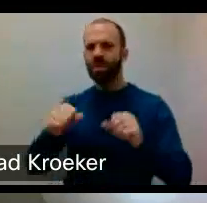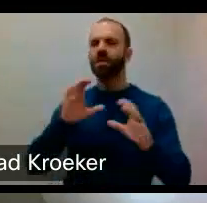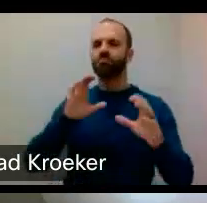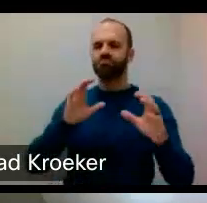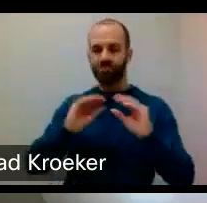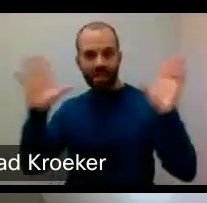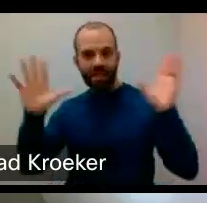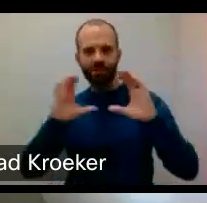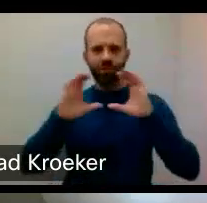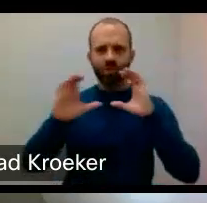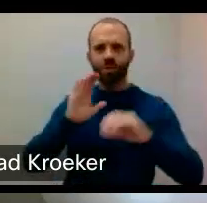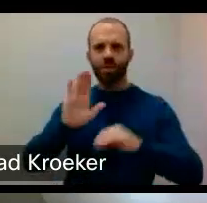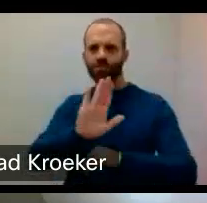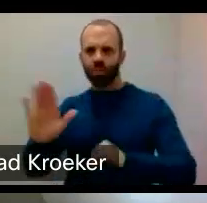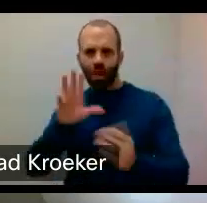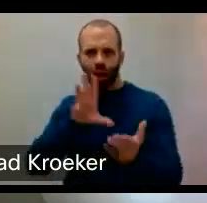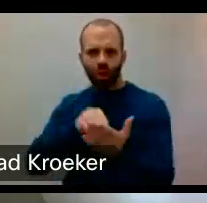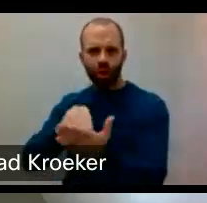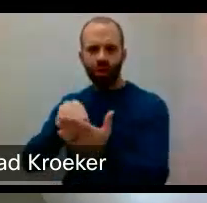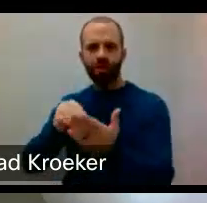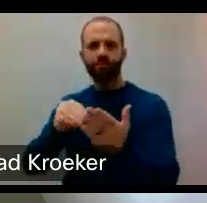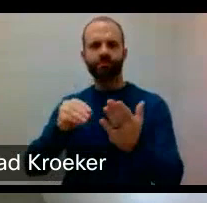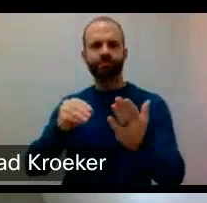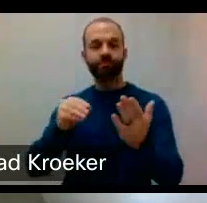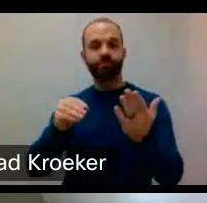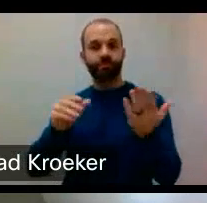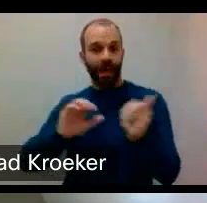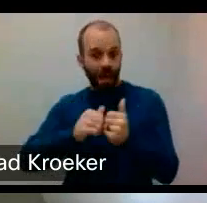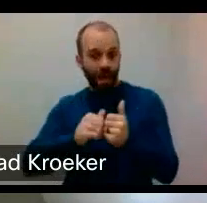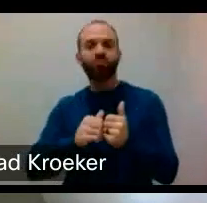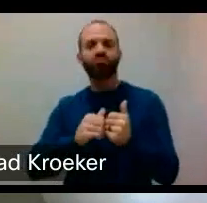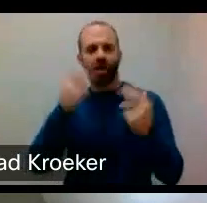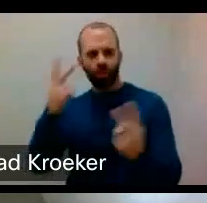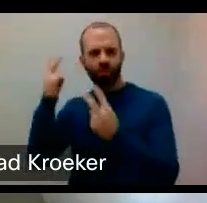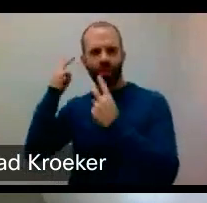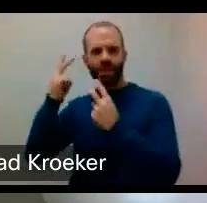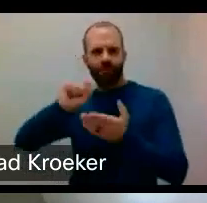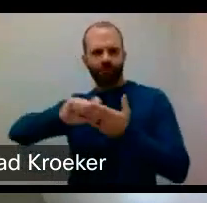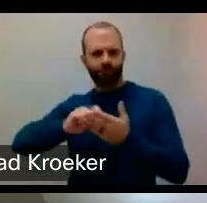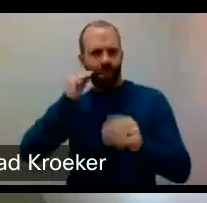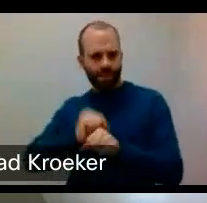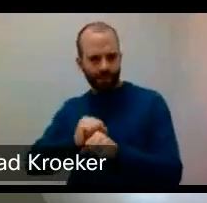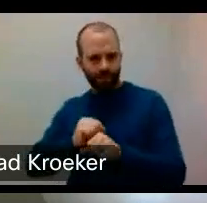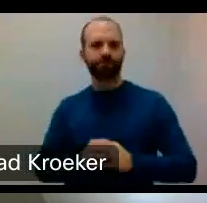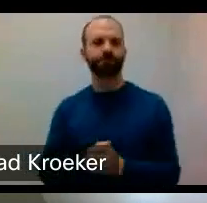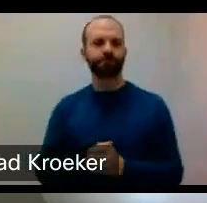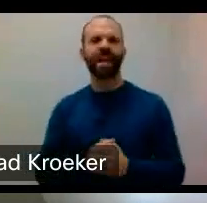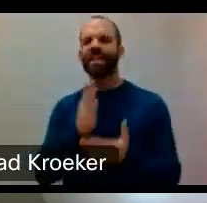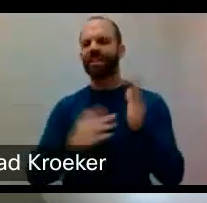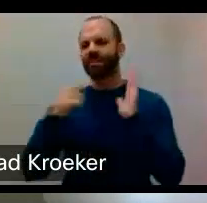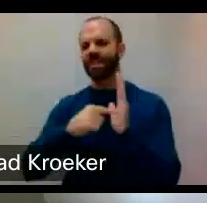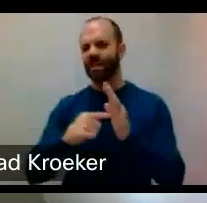communicate your learning in a reflective assignment. And then we'll look at some examples at the